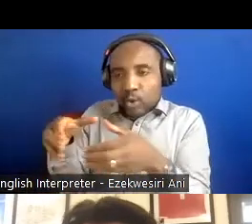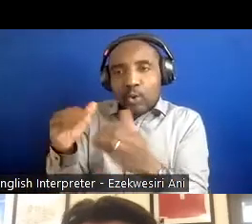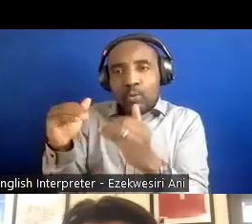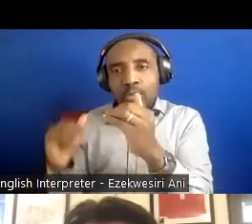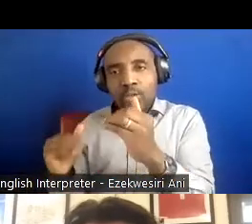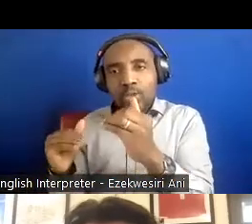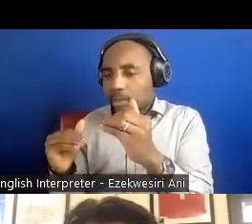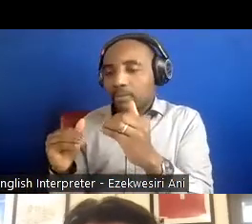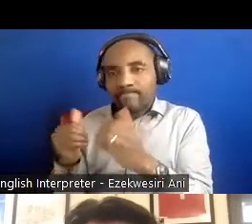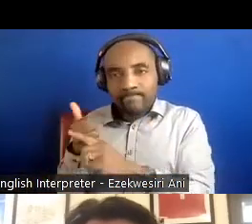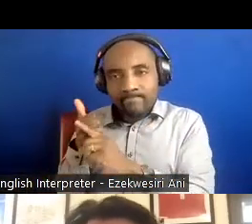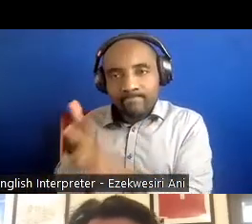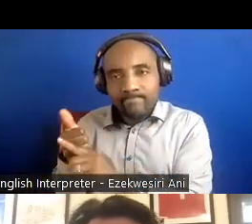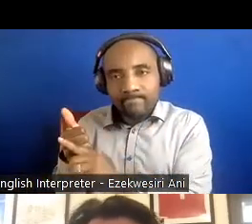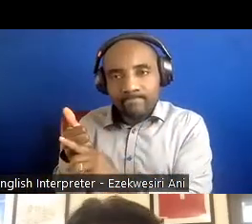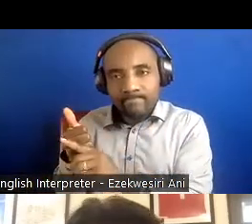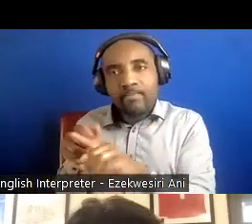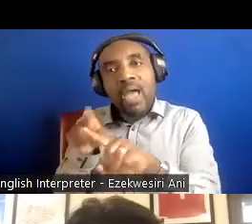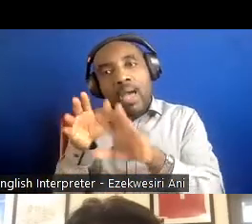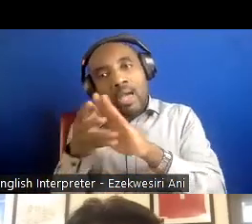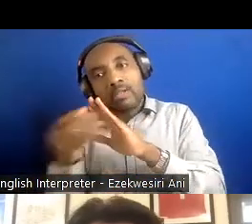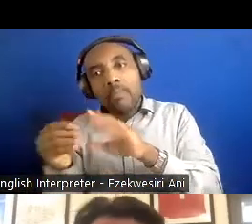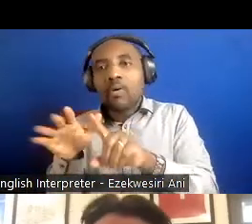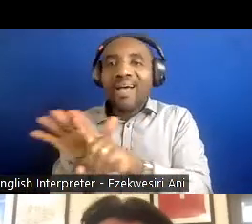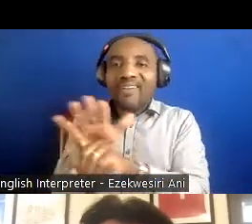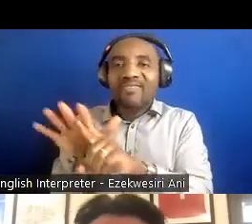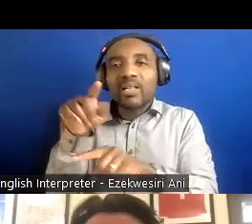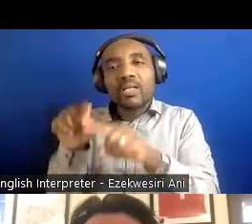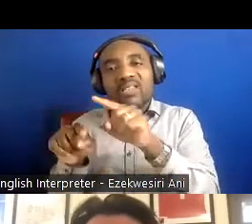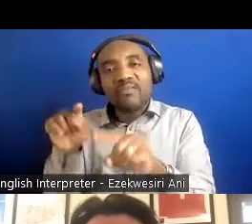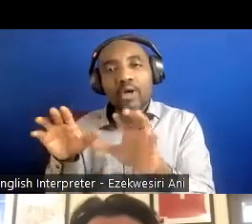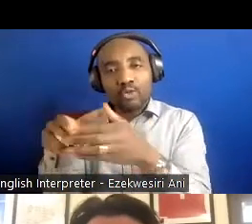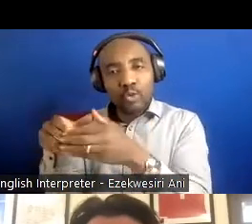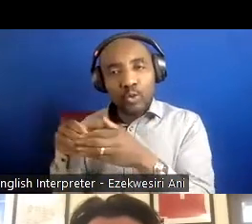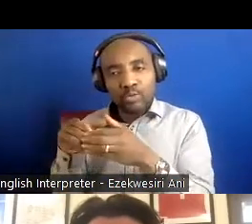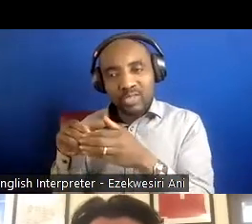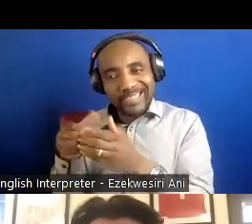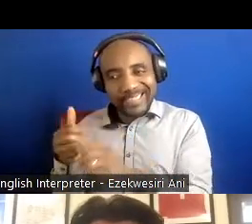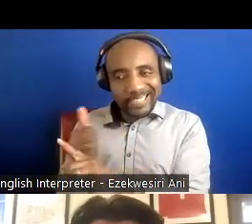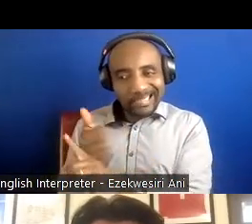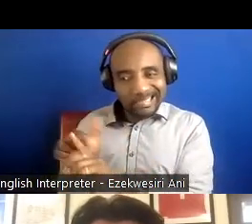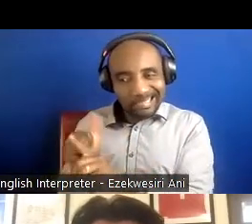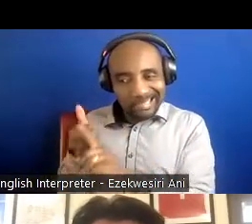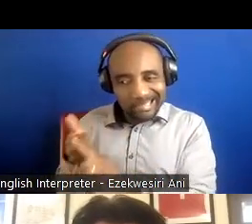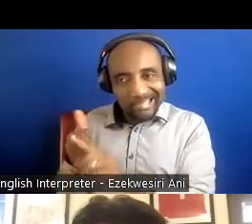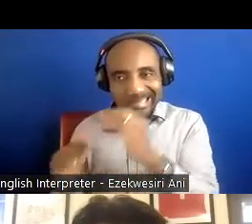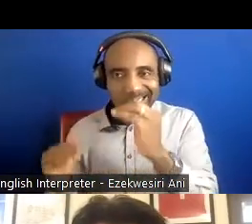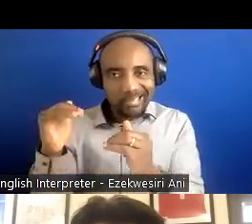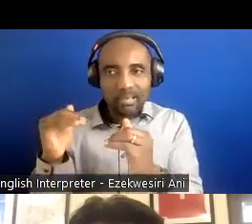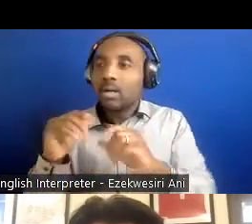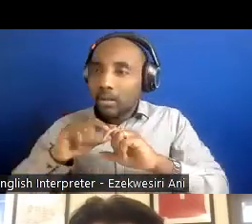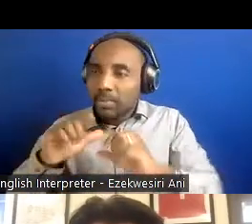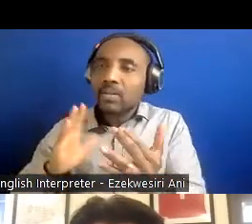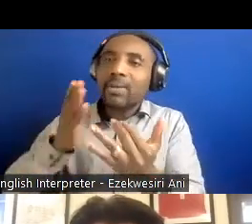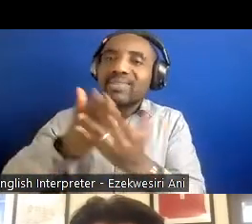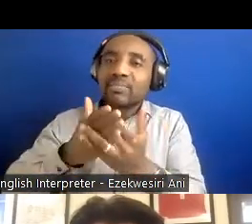underrepresented groups, such as ethnically diverse groups, to continue to drive participation in sport and physical